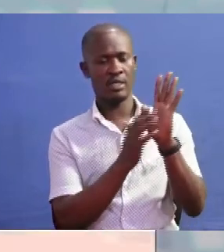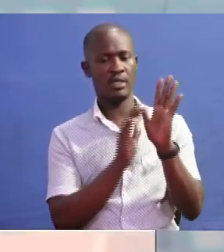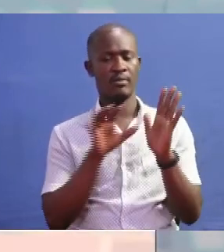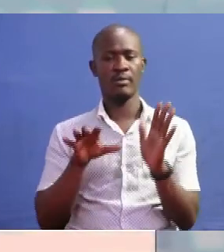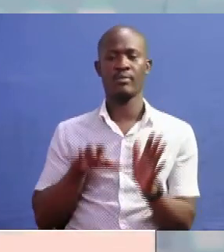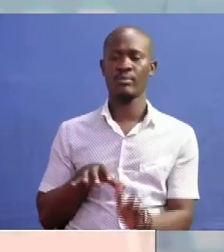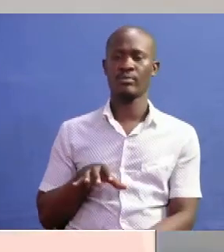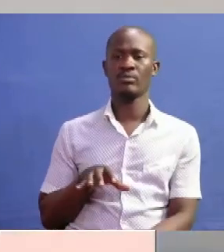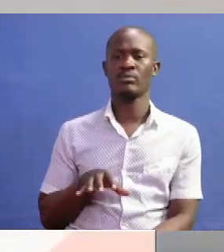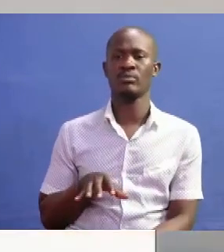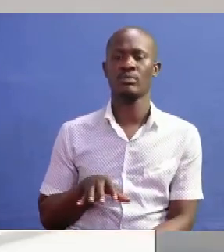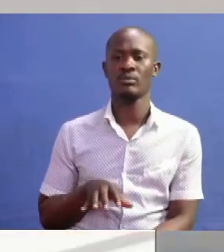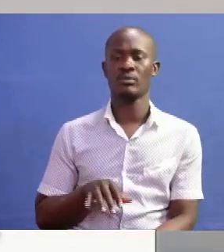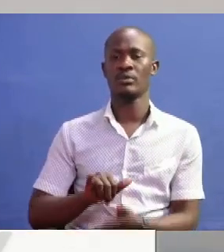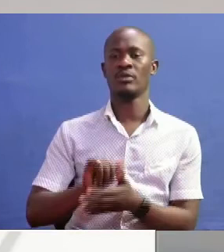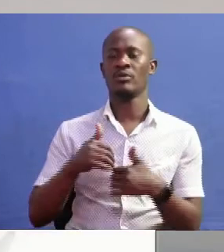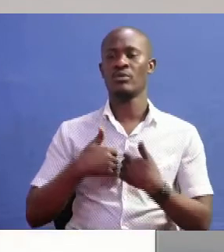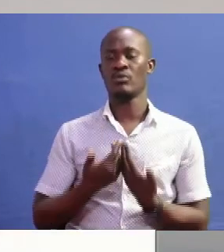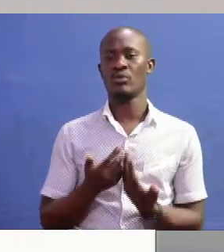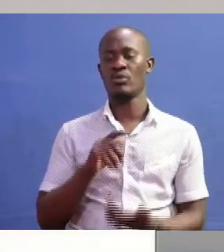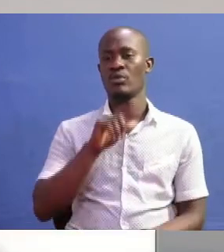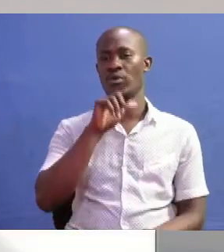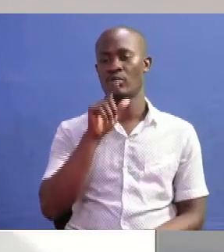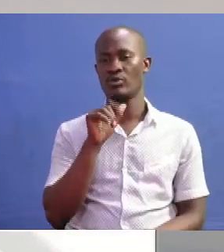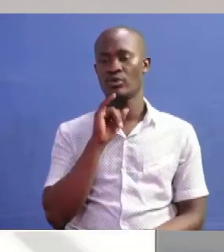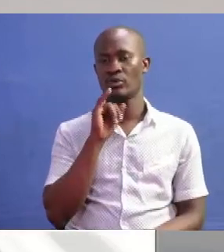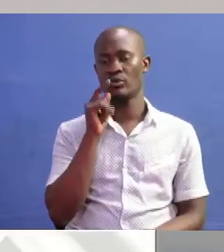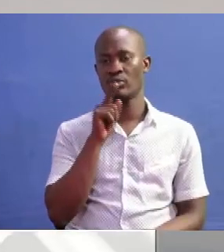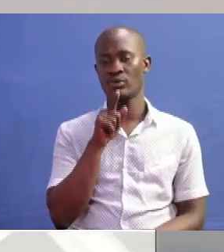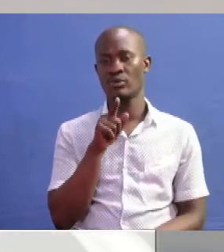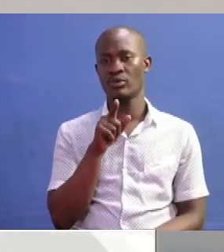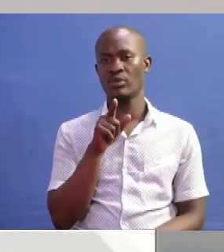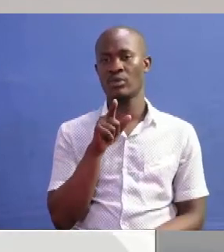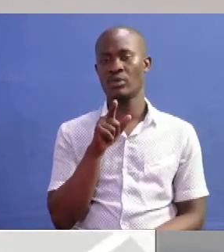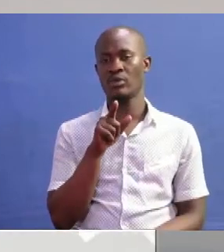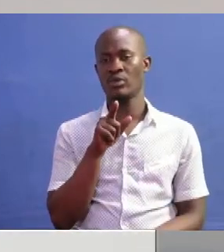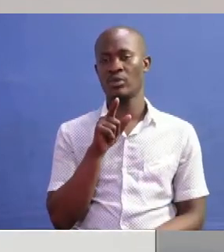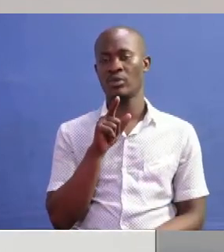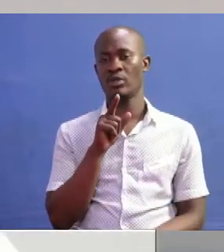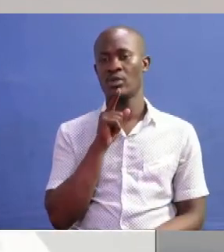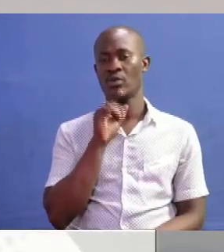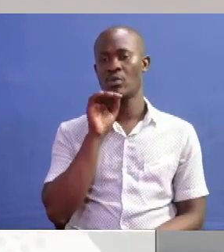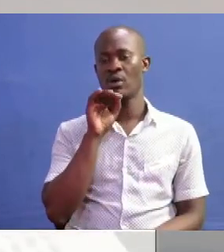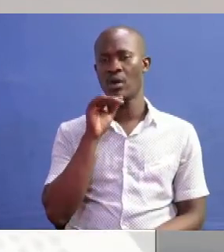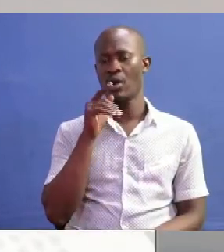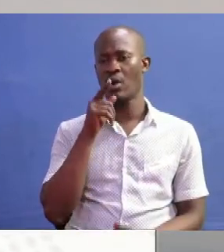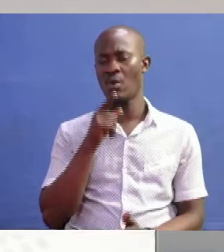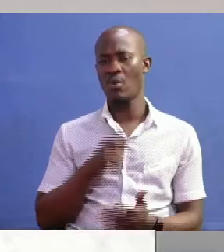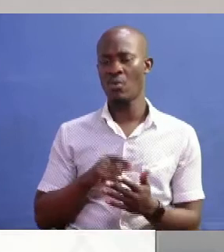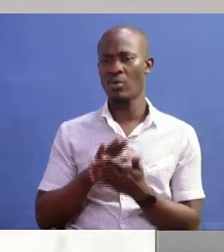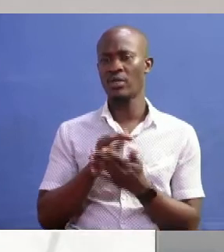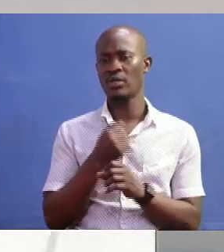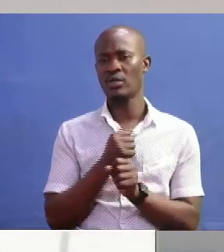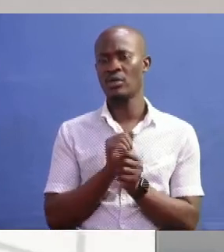Yes. All right, now we have a question is coming in for you, and he's asking, what is the role